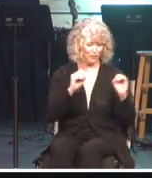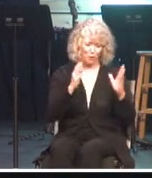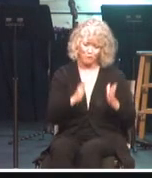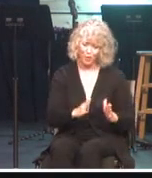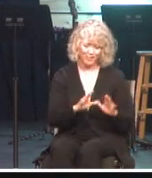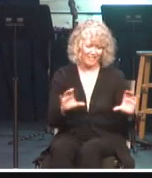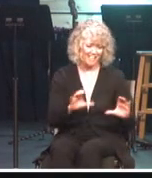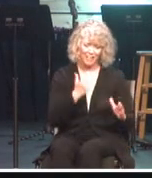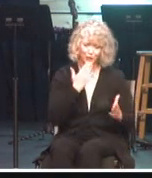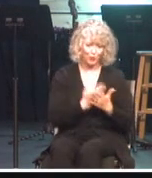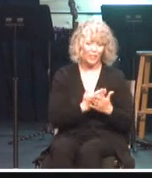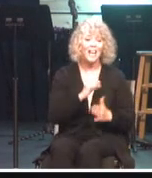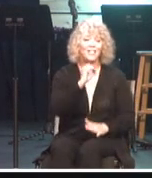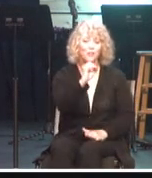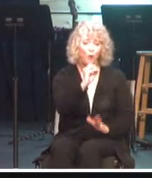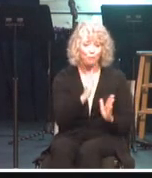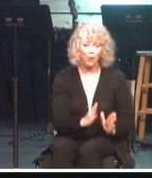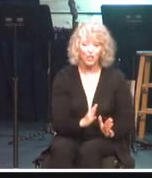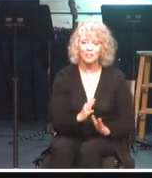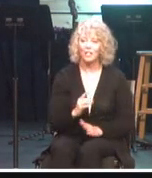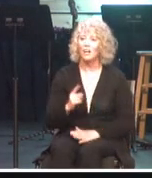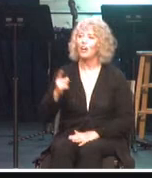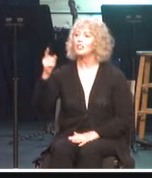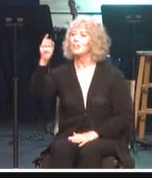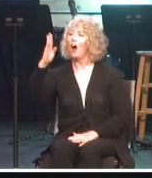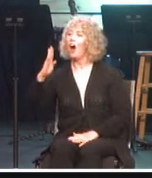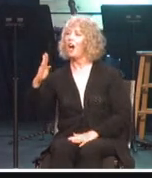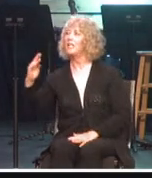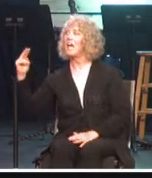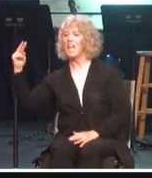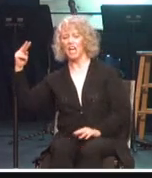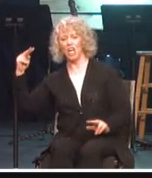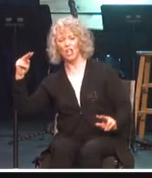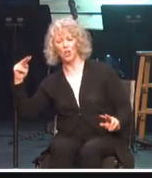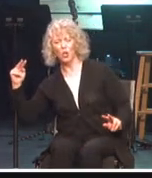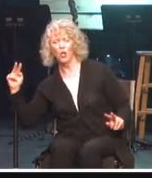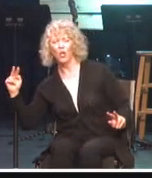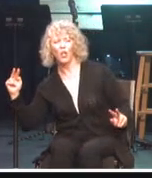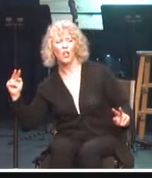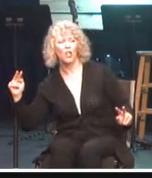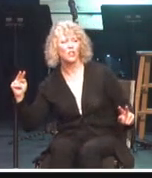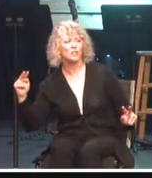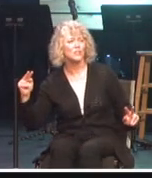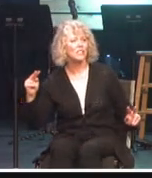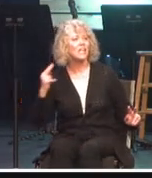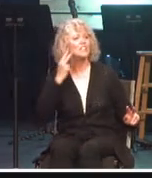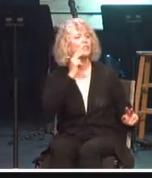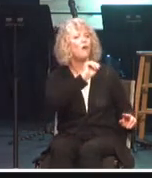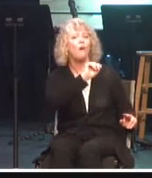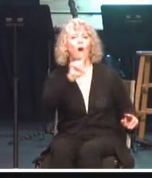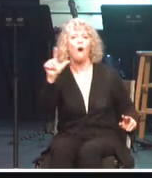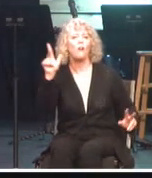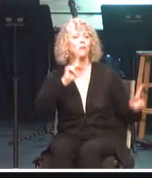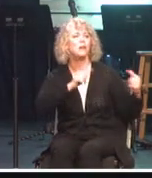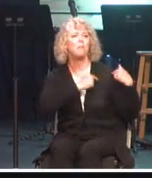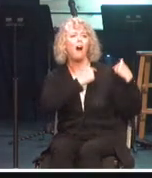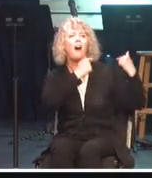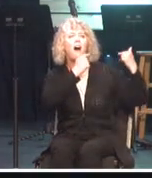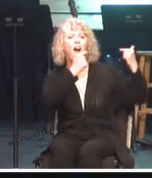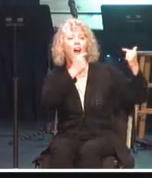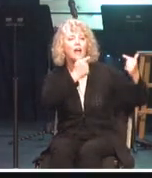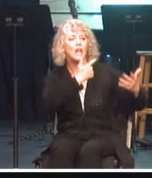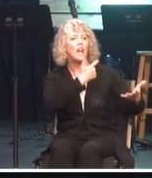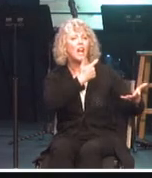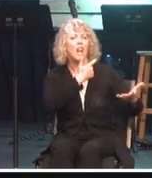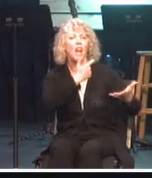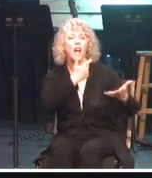good. Yahweh has looked down. He's seen everyone.